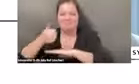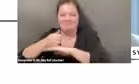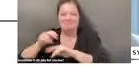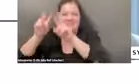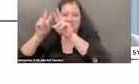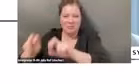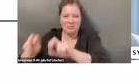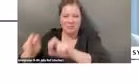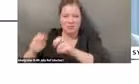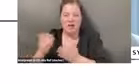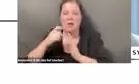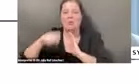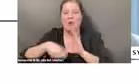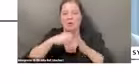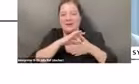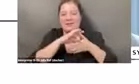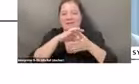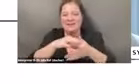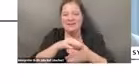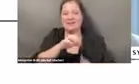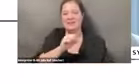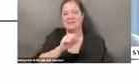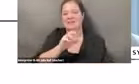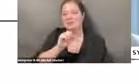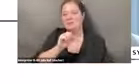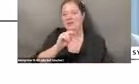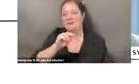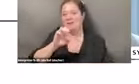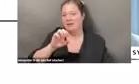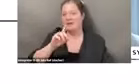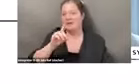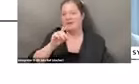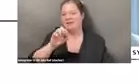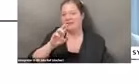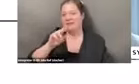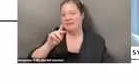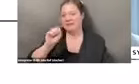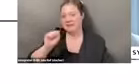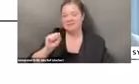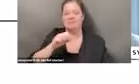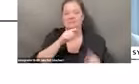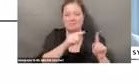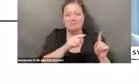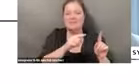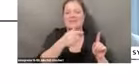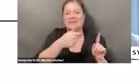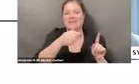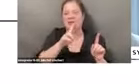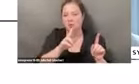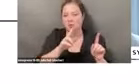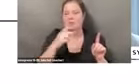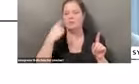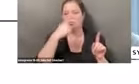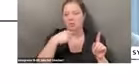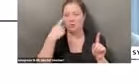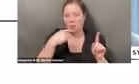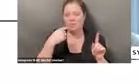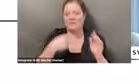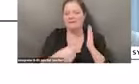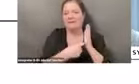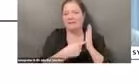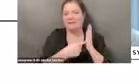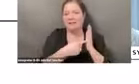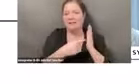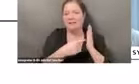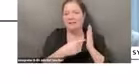lead, the coordinator, Susanne Dierks from the University of Dortmund, Technical University of Dortmund. And she will